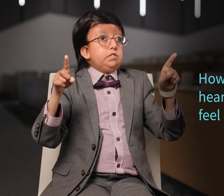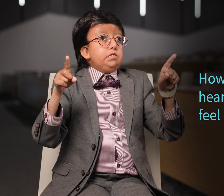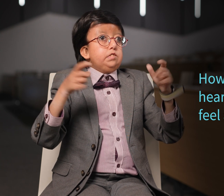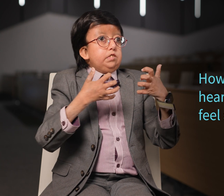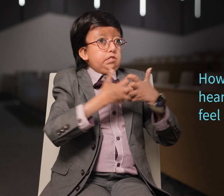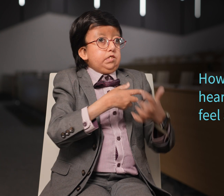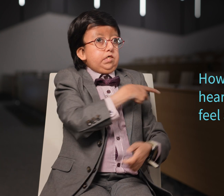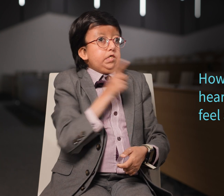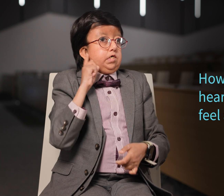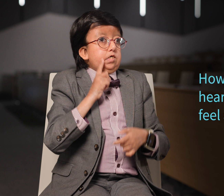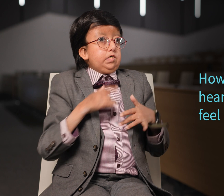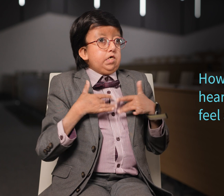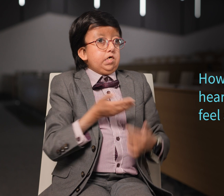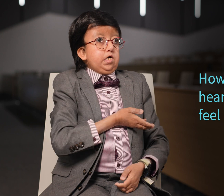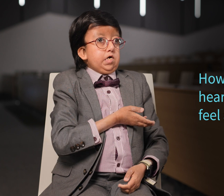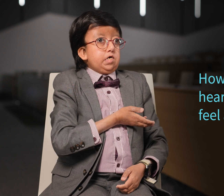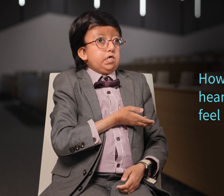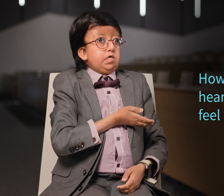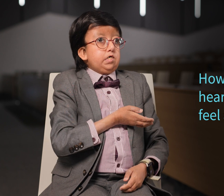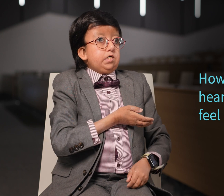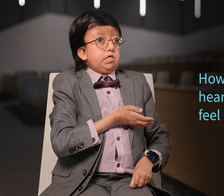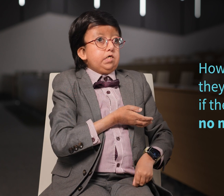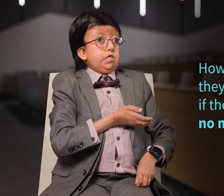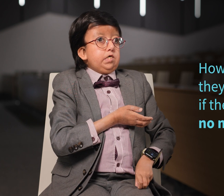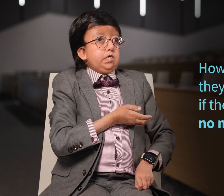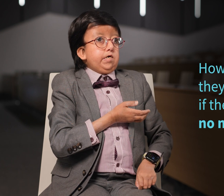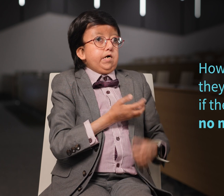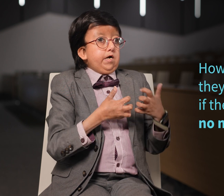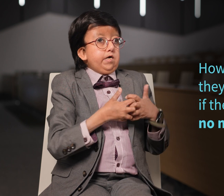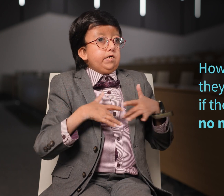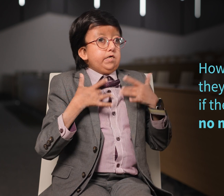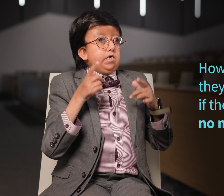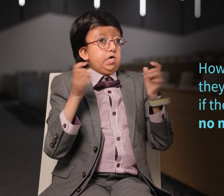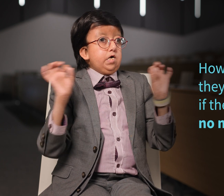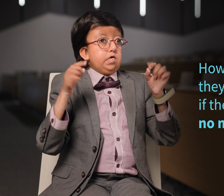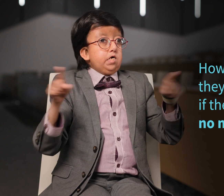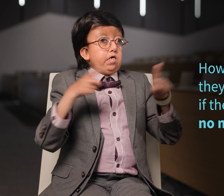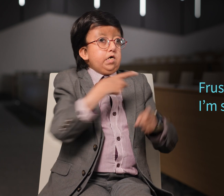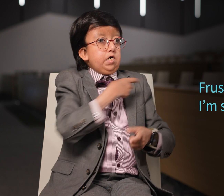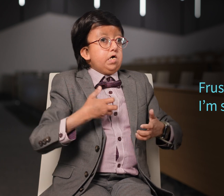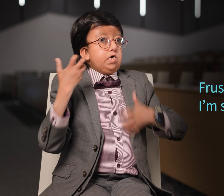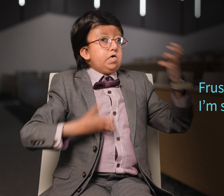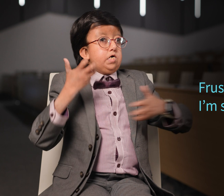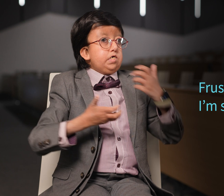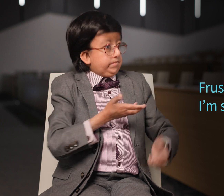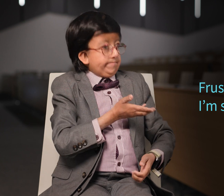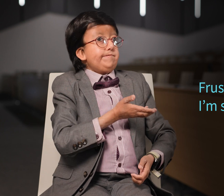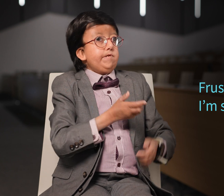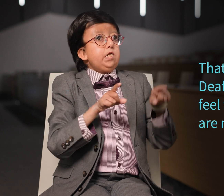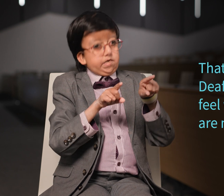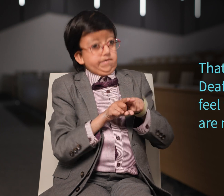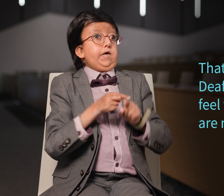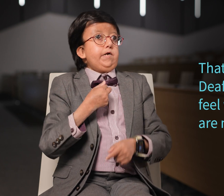How would hearing audiences feel about that? How would they feel if there was no music? Frustrated,